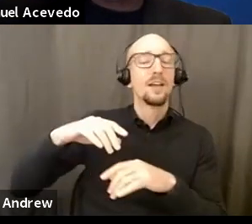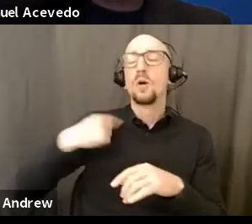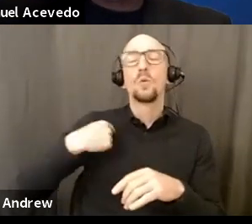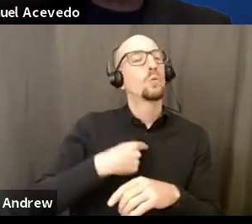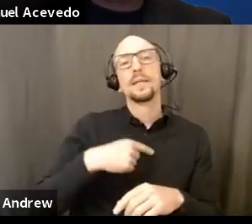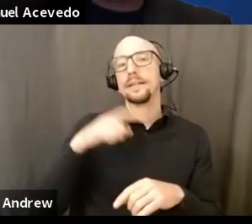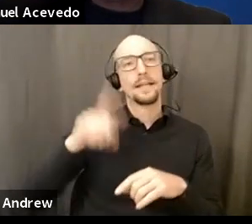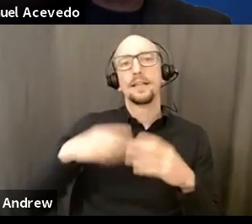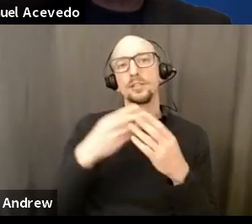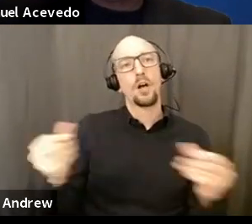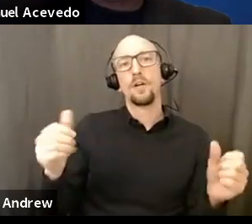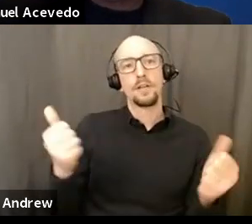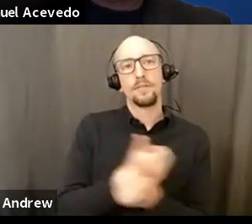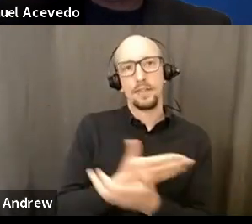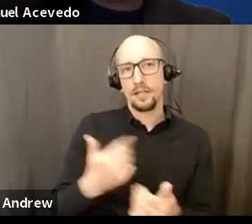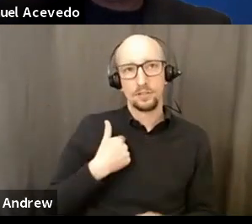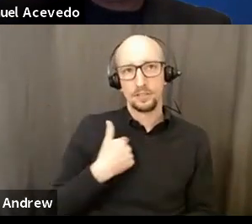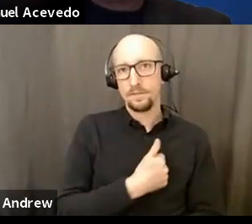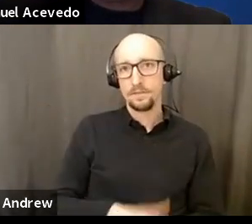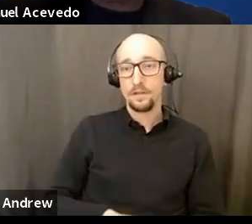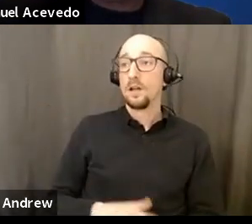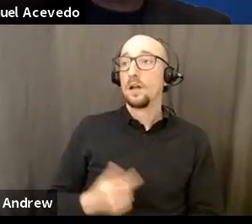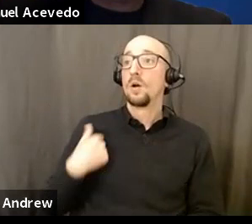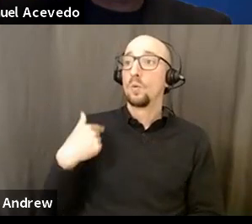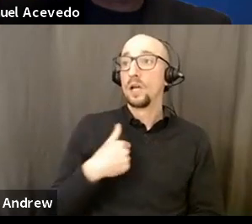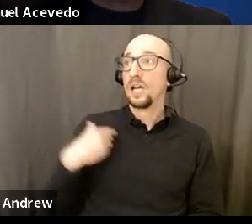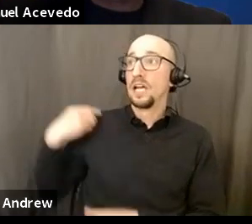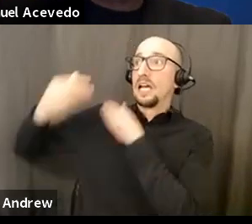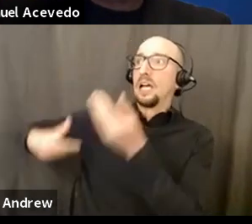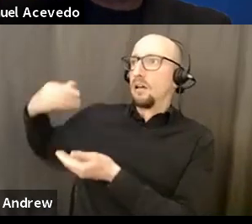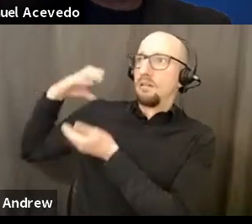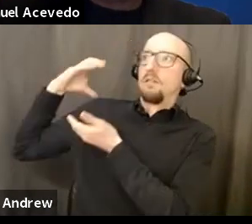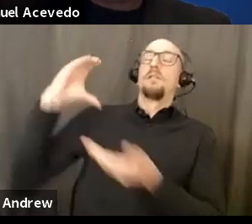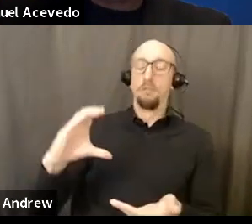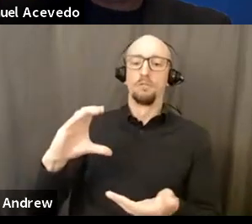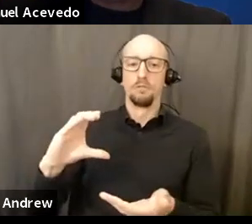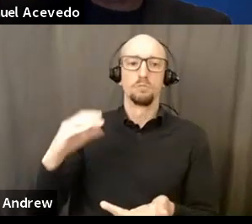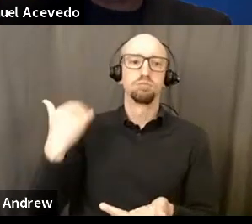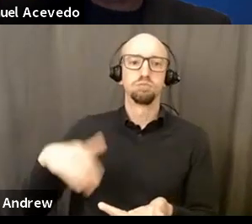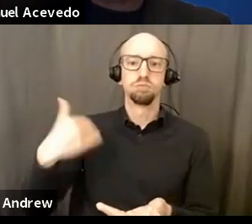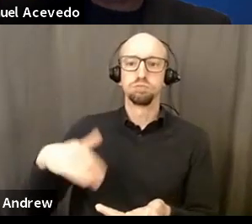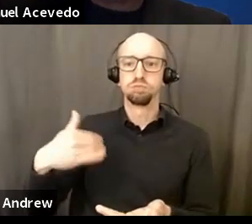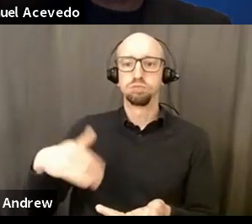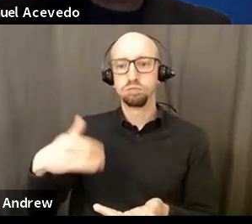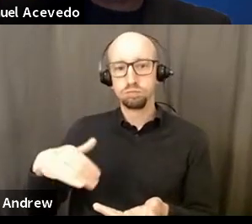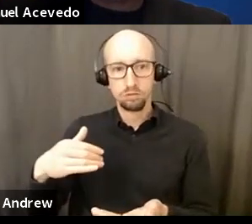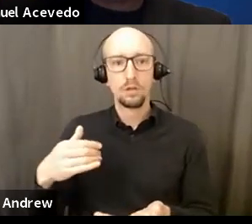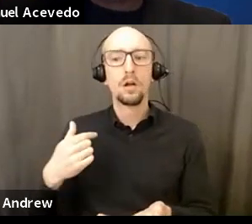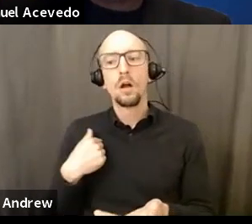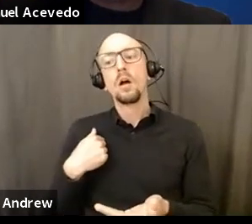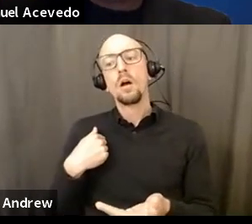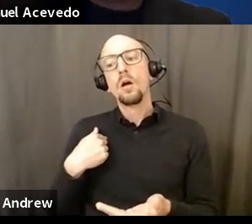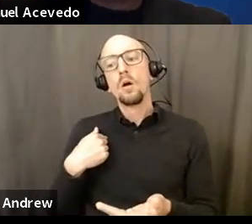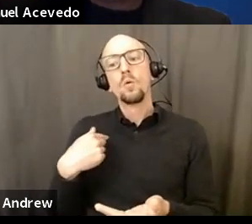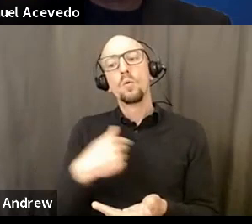force. And we have cards that we are dealt with. And I would say we are better off focusing on